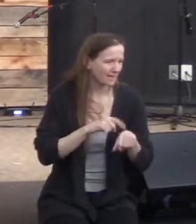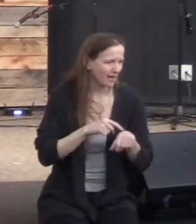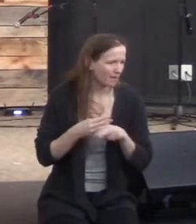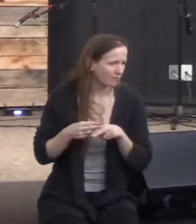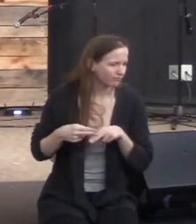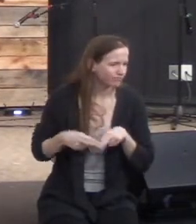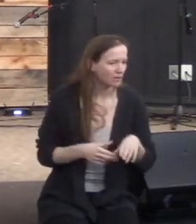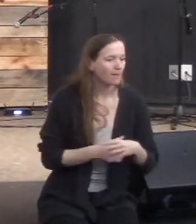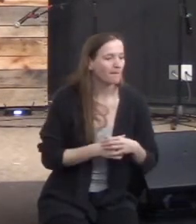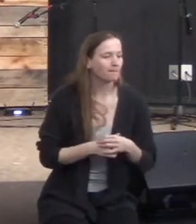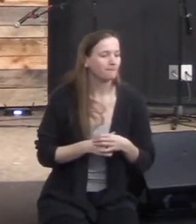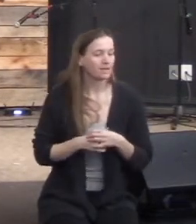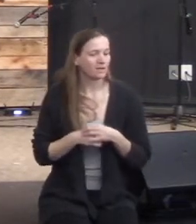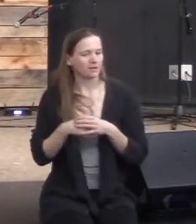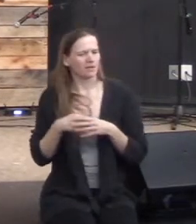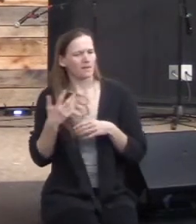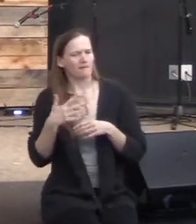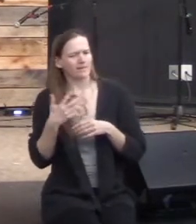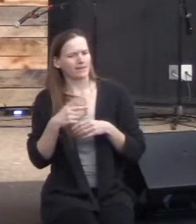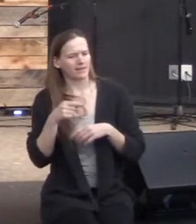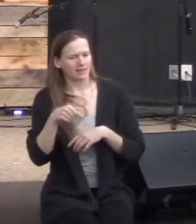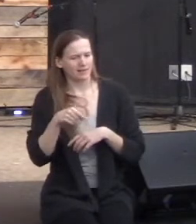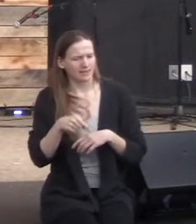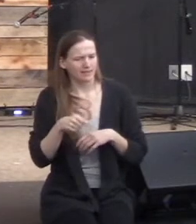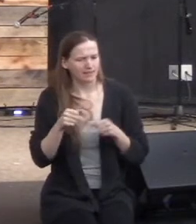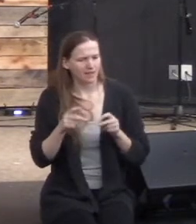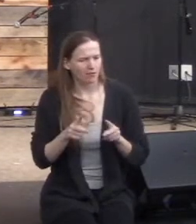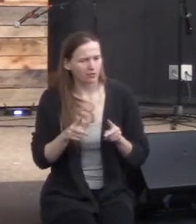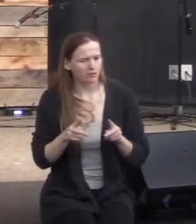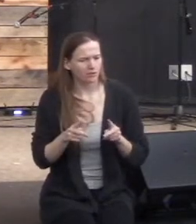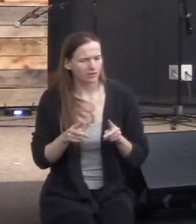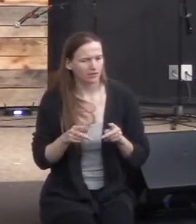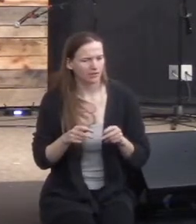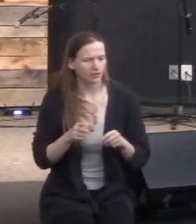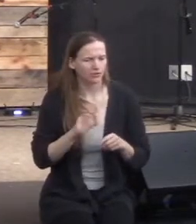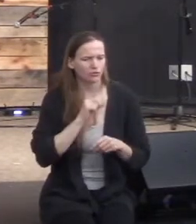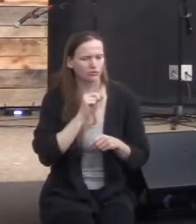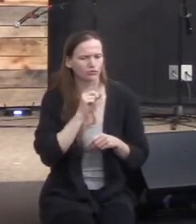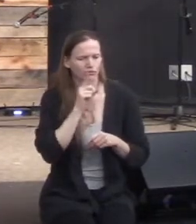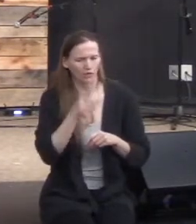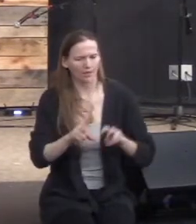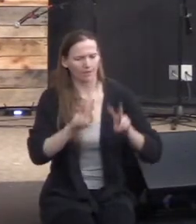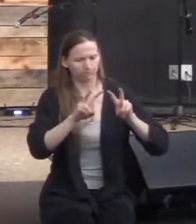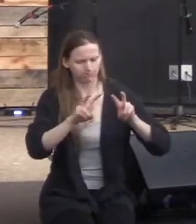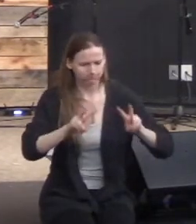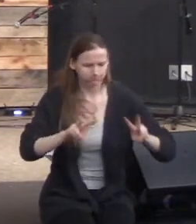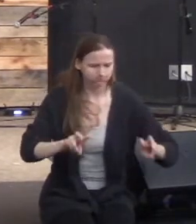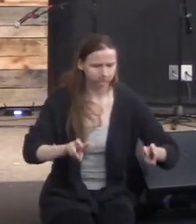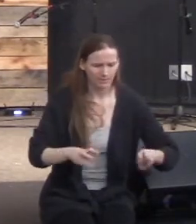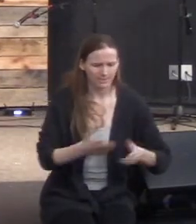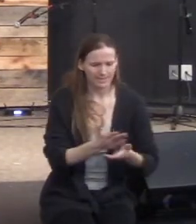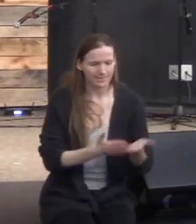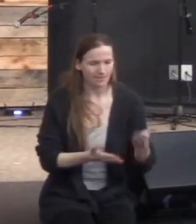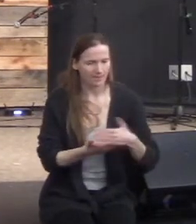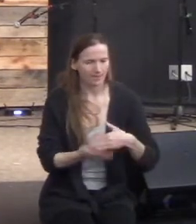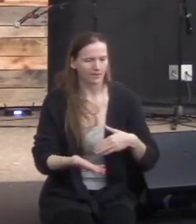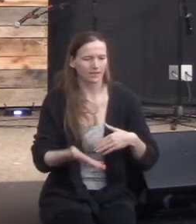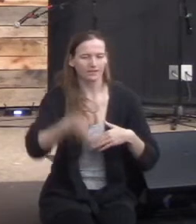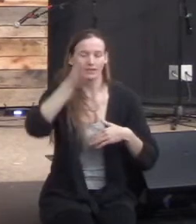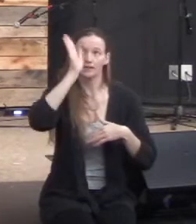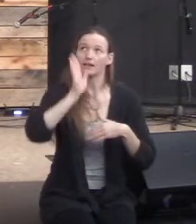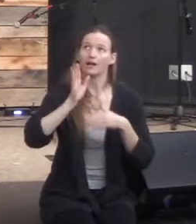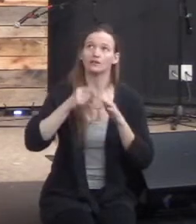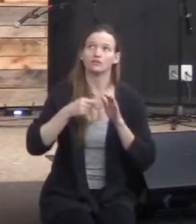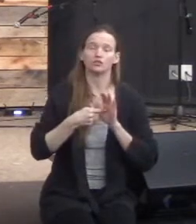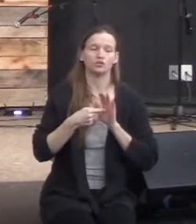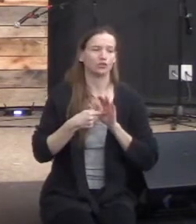unpack some of the things that God has shown me. So that you can kind of see that, hey, if we cannot